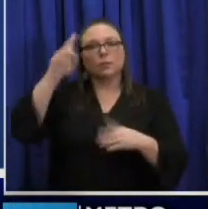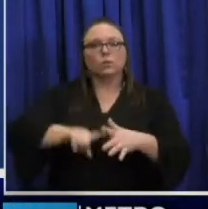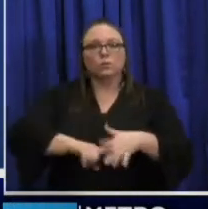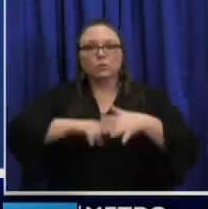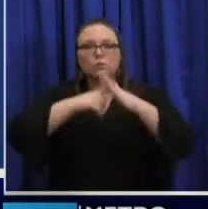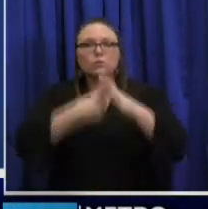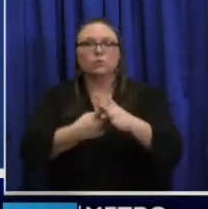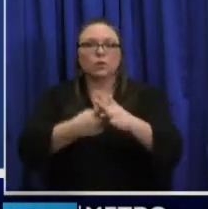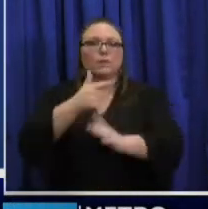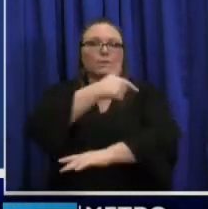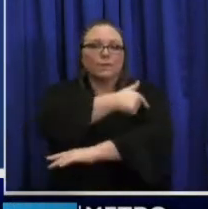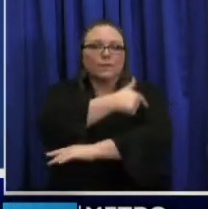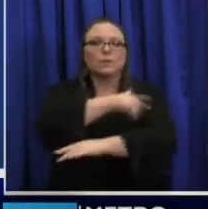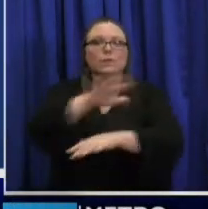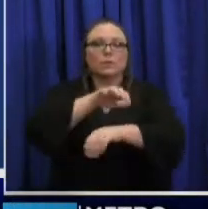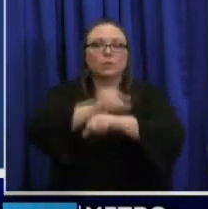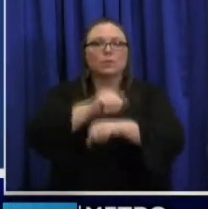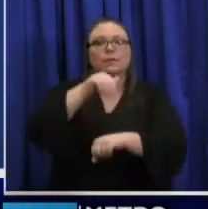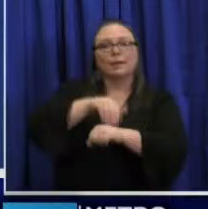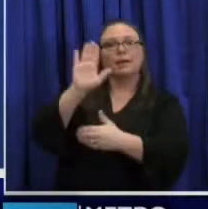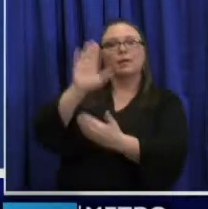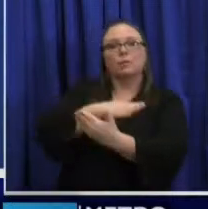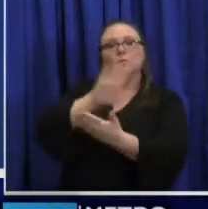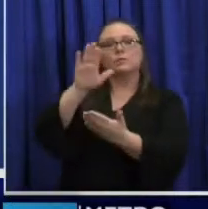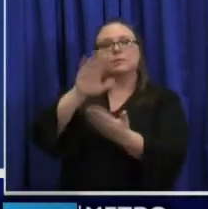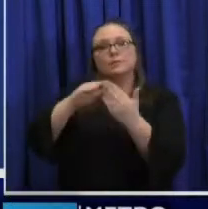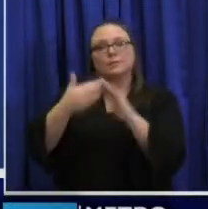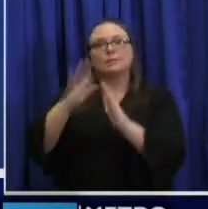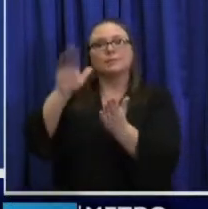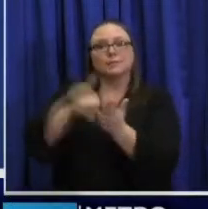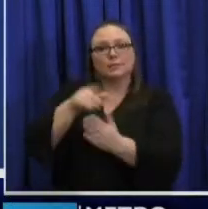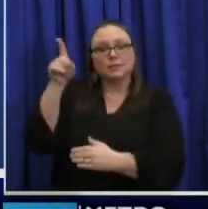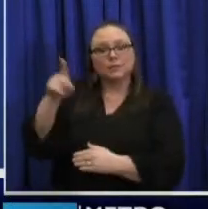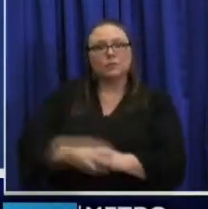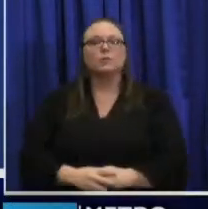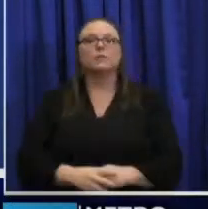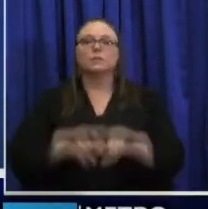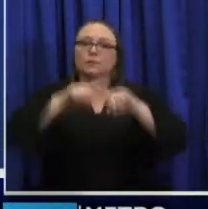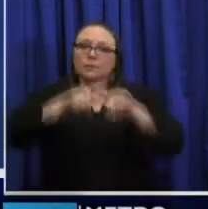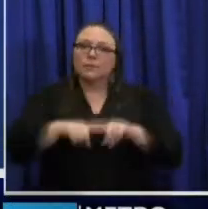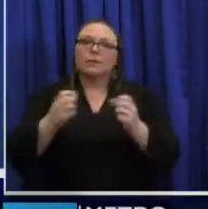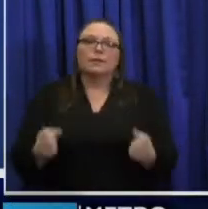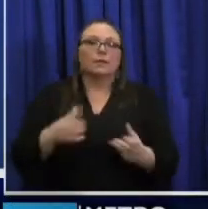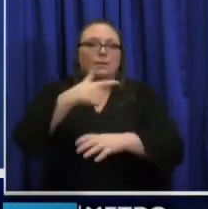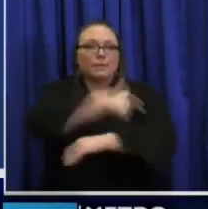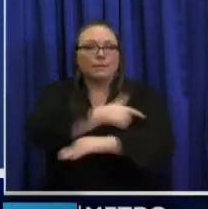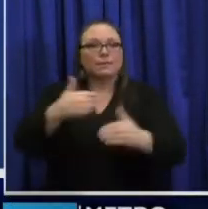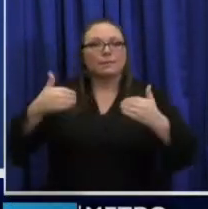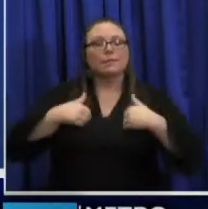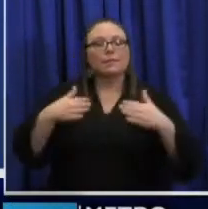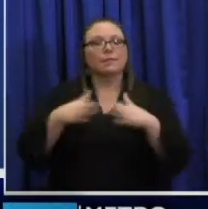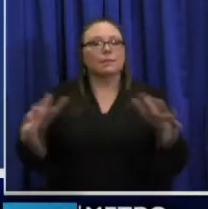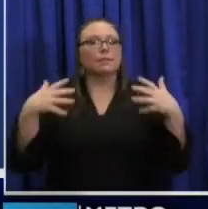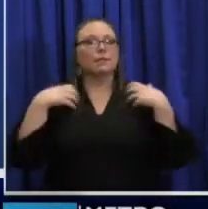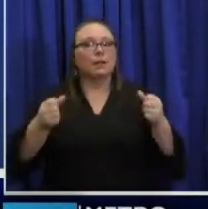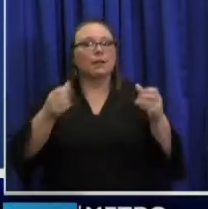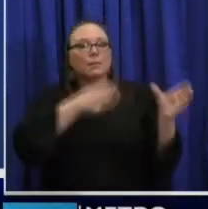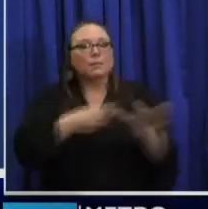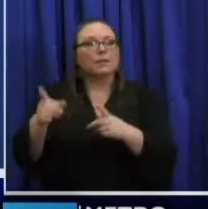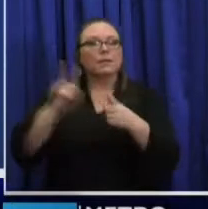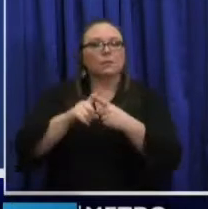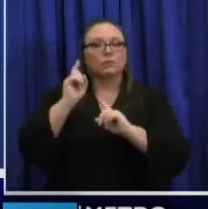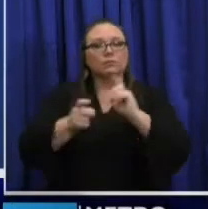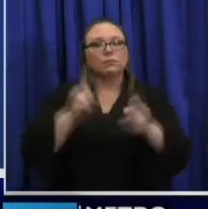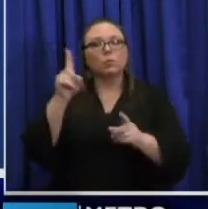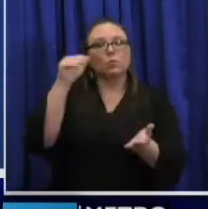with appointments at the Music City Center. Depending on vaccine availability, Public Health is planning to administer 1,000 doses